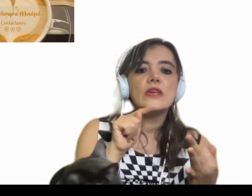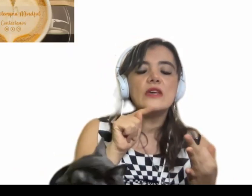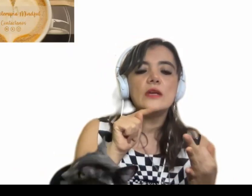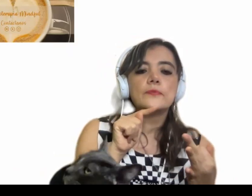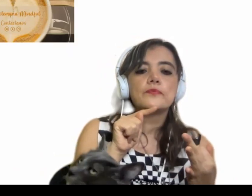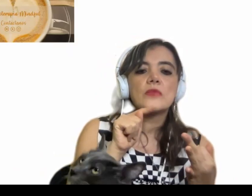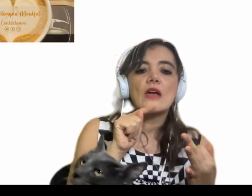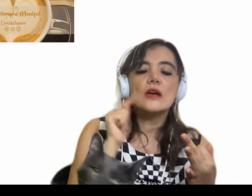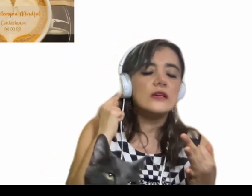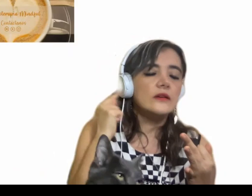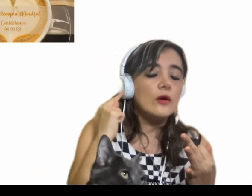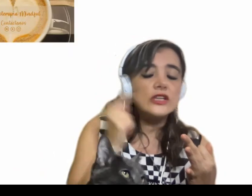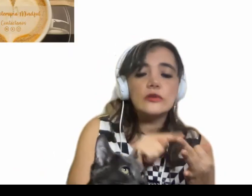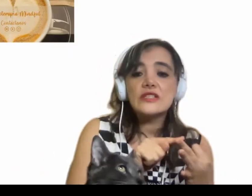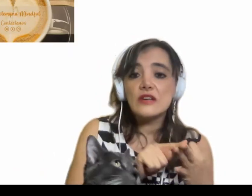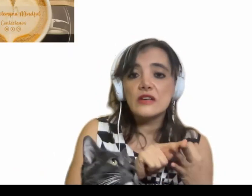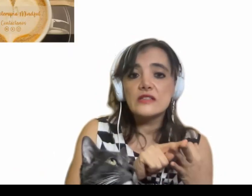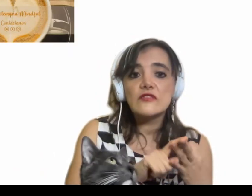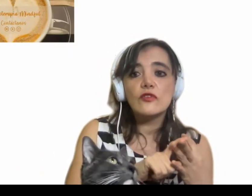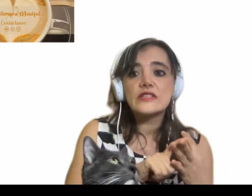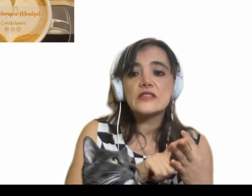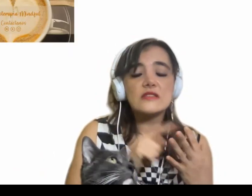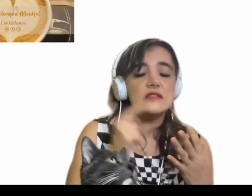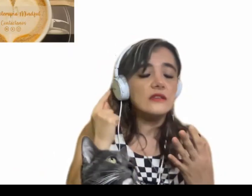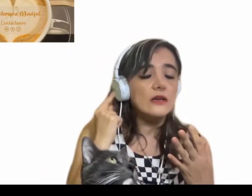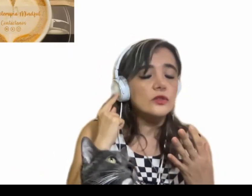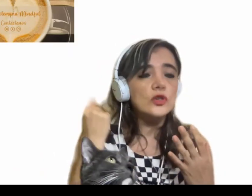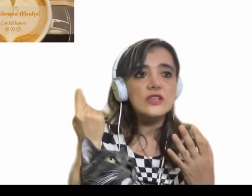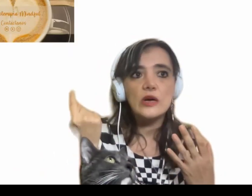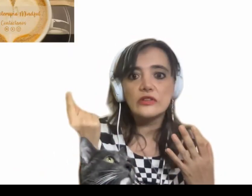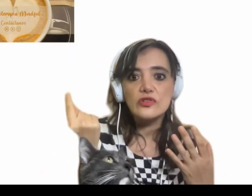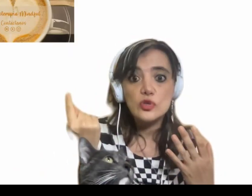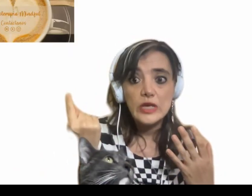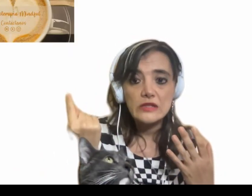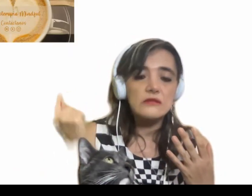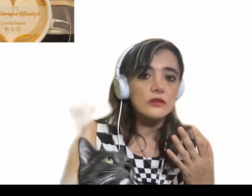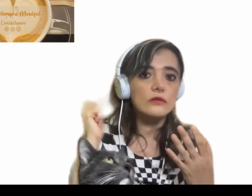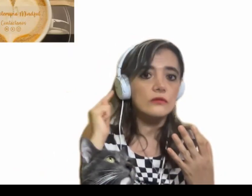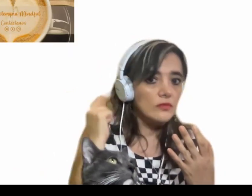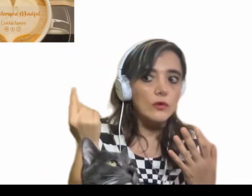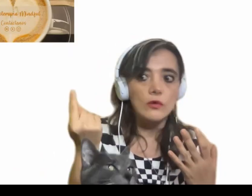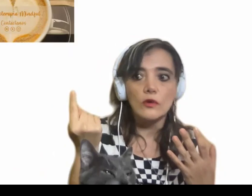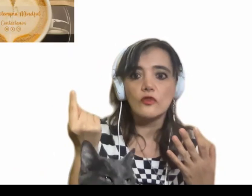They can be auditory signals, for instance, the noises out in the street,